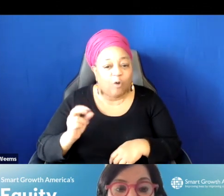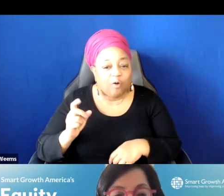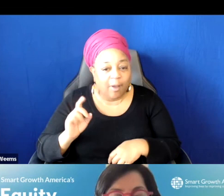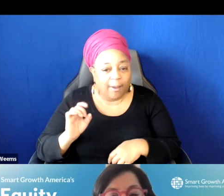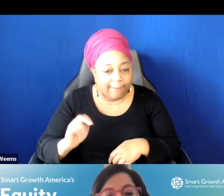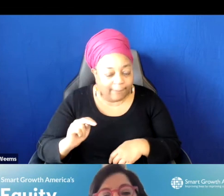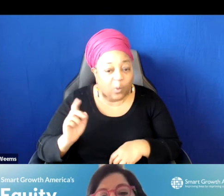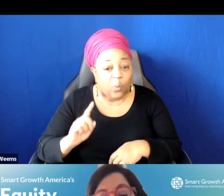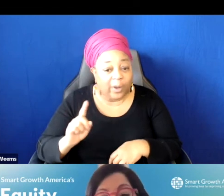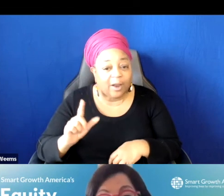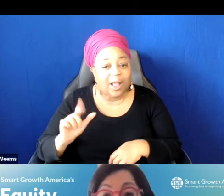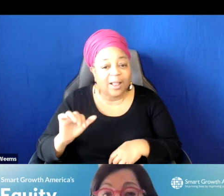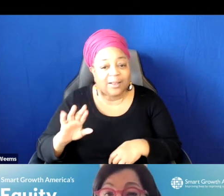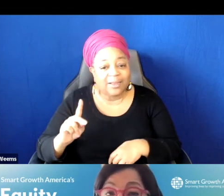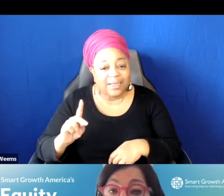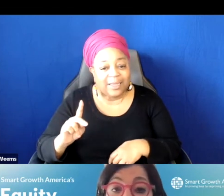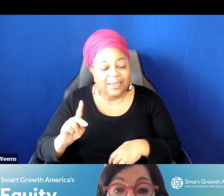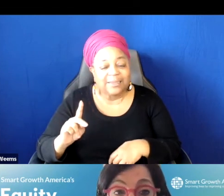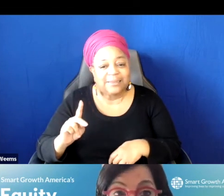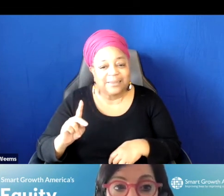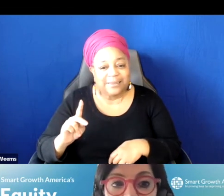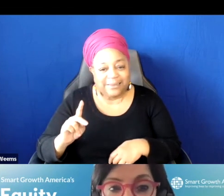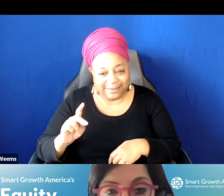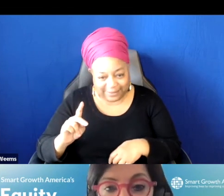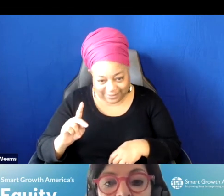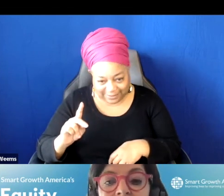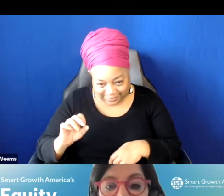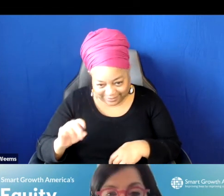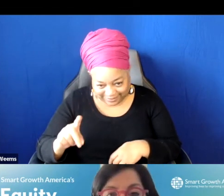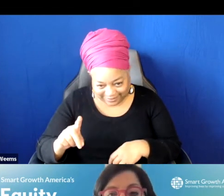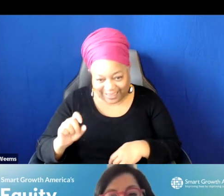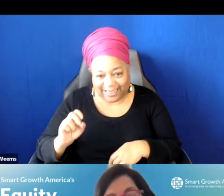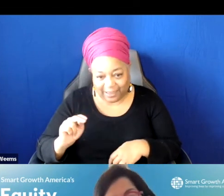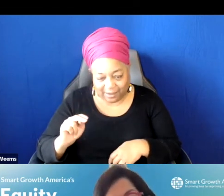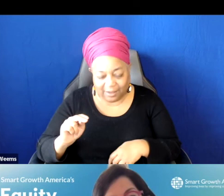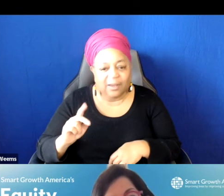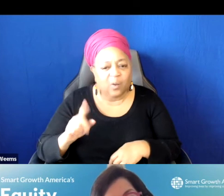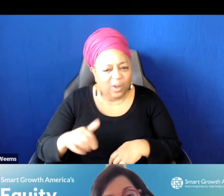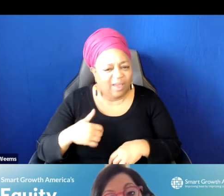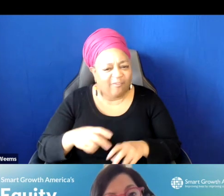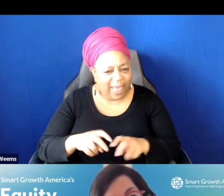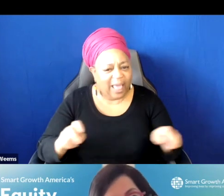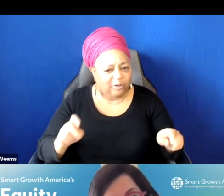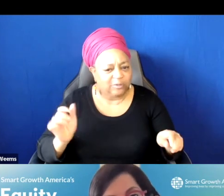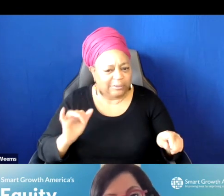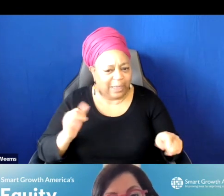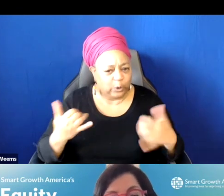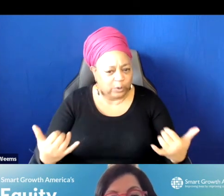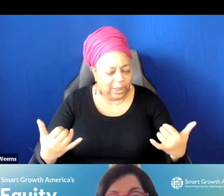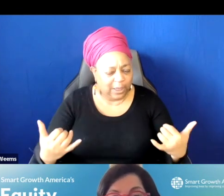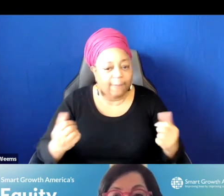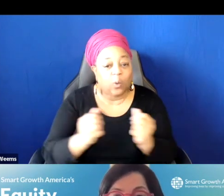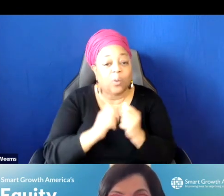And we do lots of webinars and panels like today. So with that, I want to